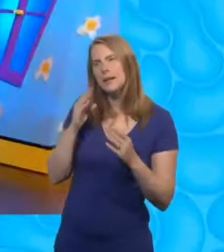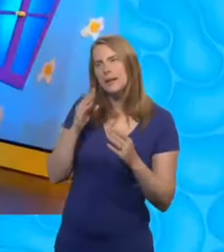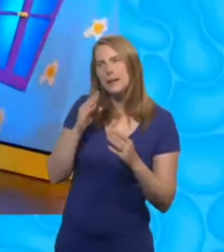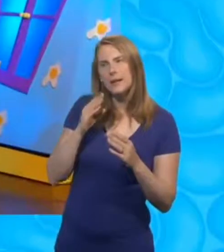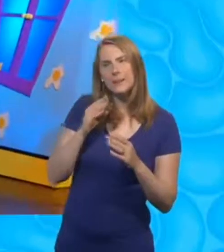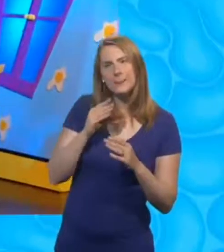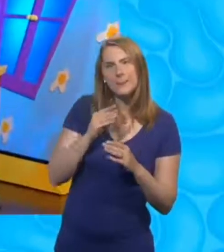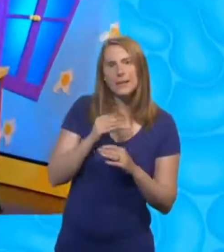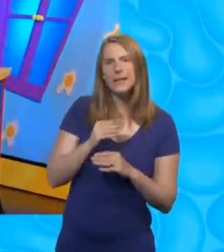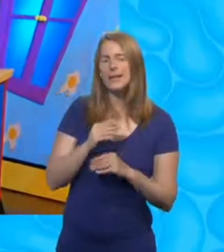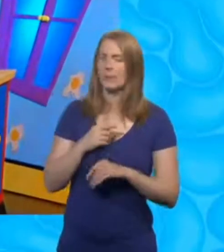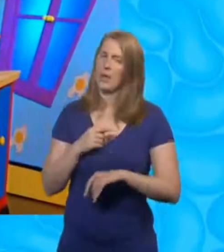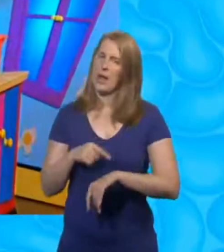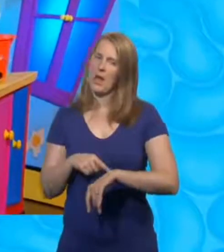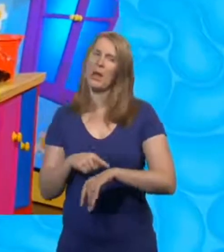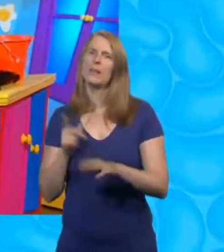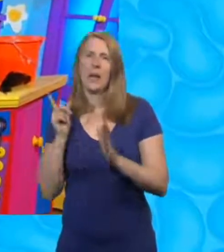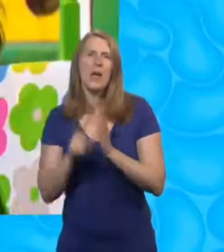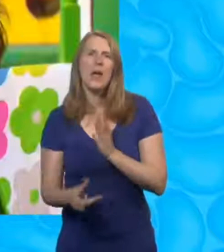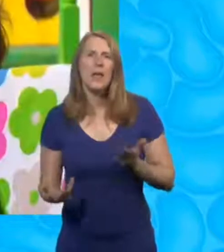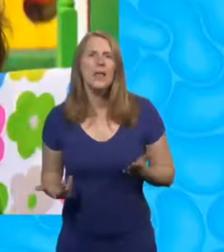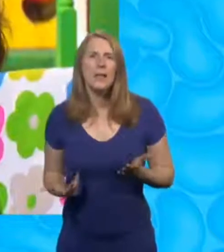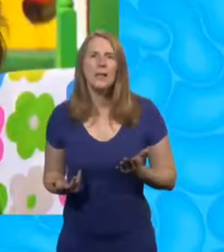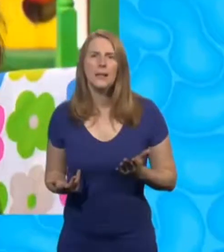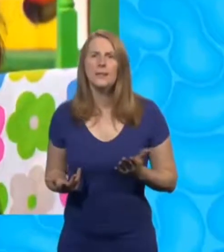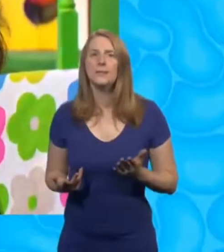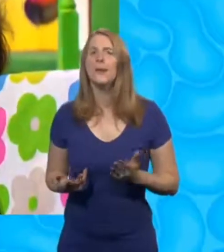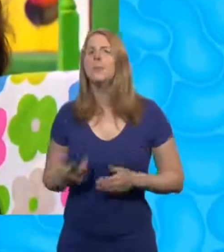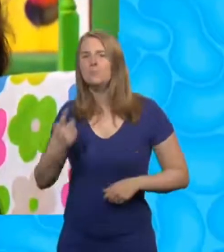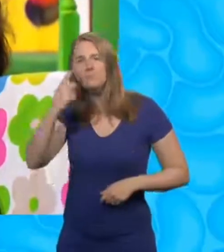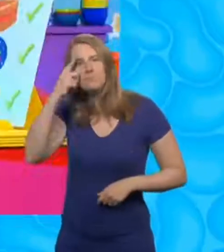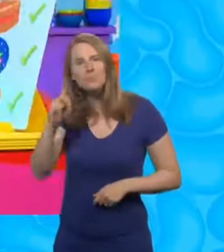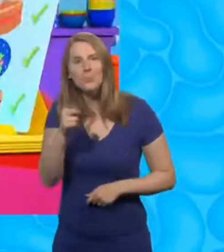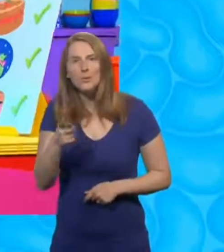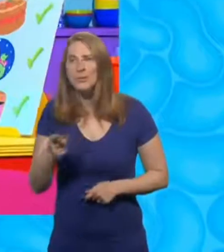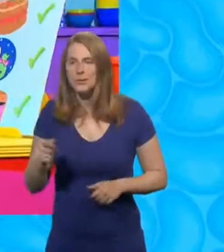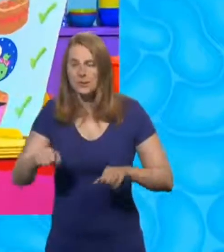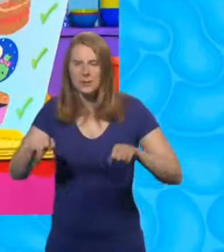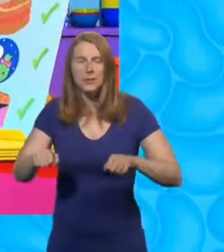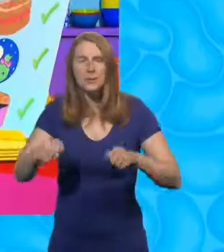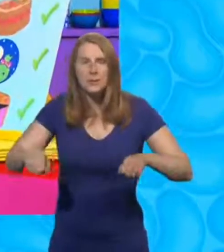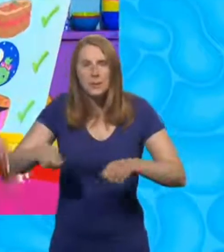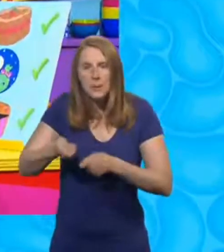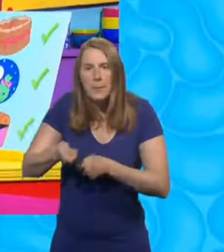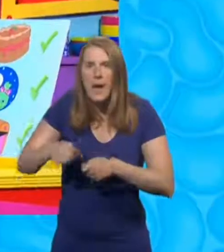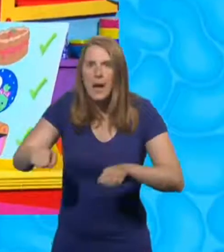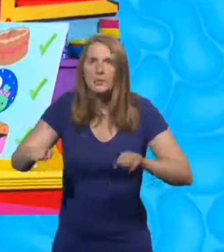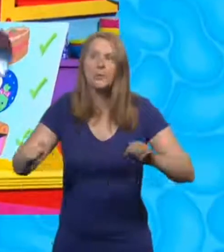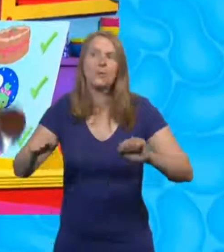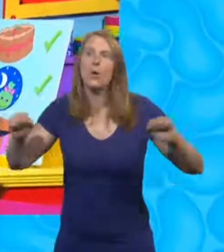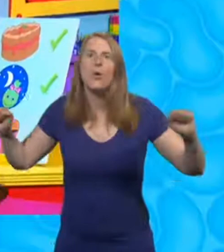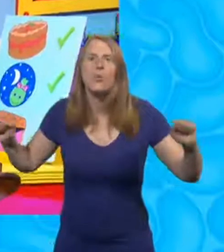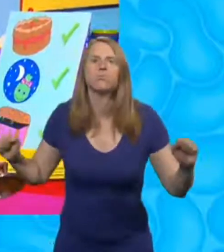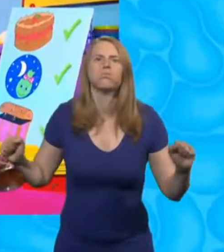When you're feeling rather sleepy, because it's rather late, a crashing with some saucepan